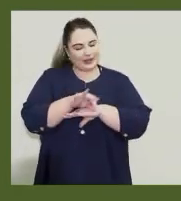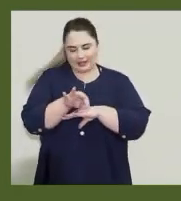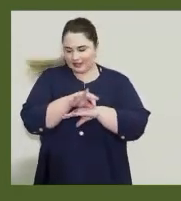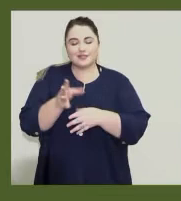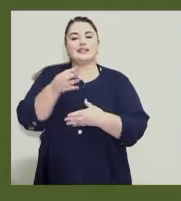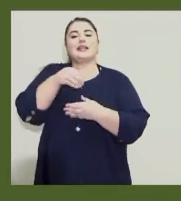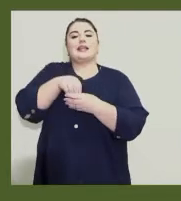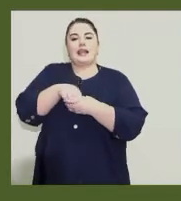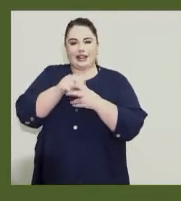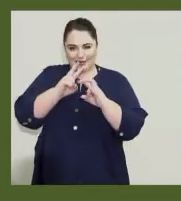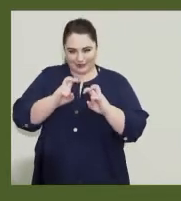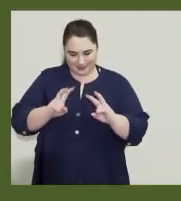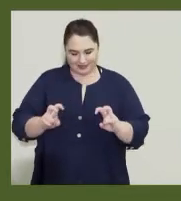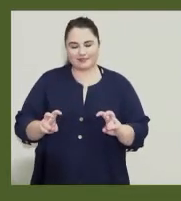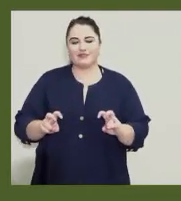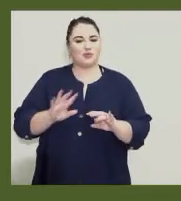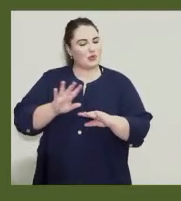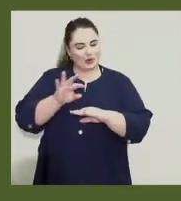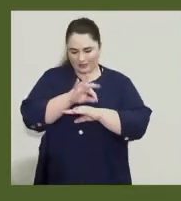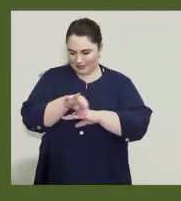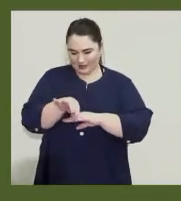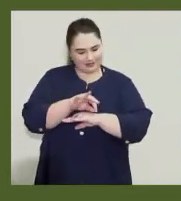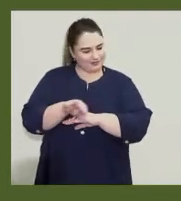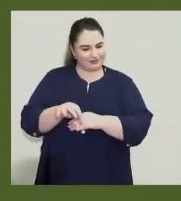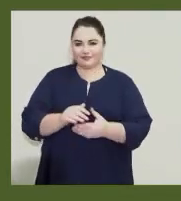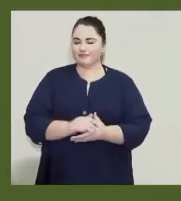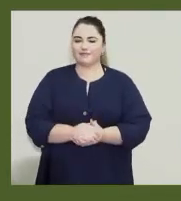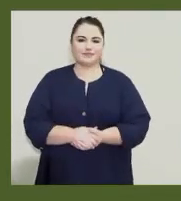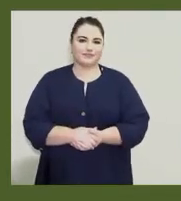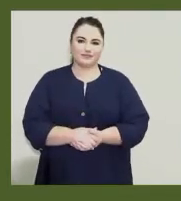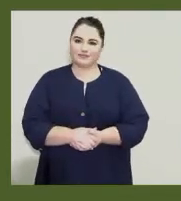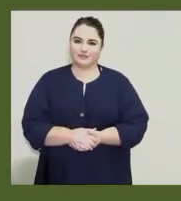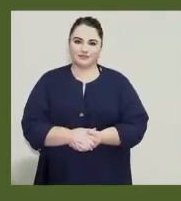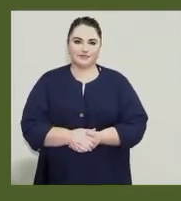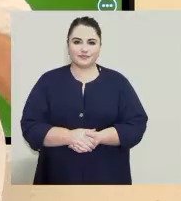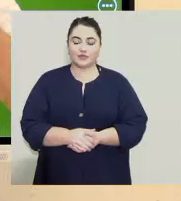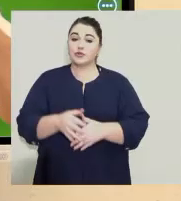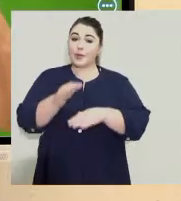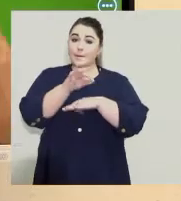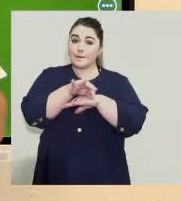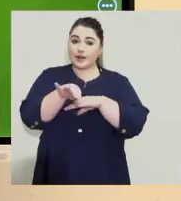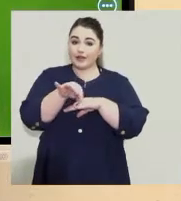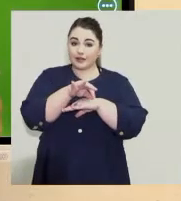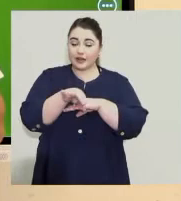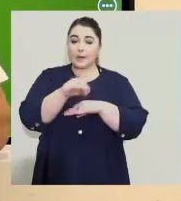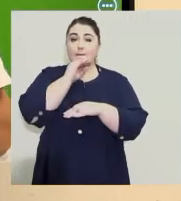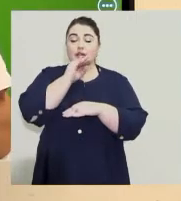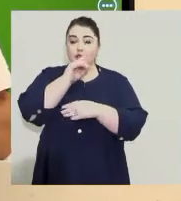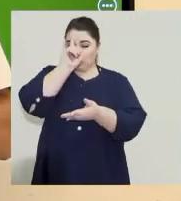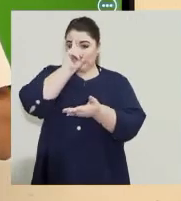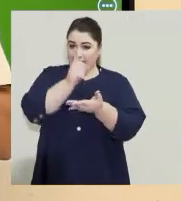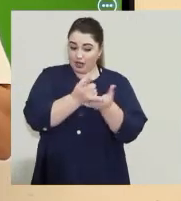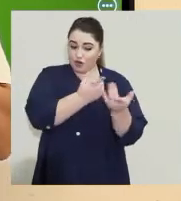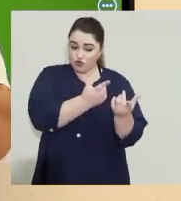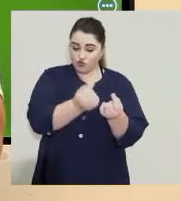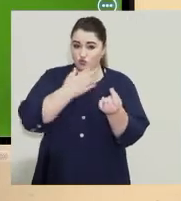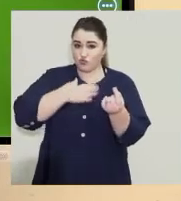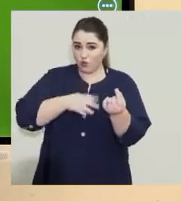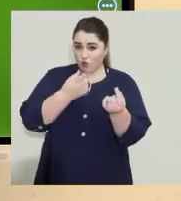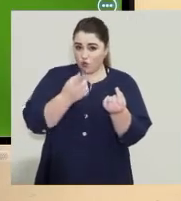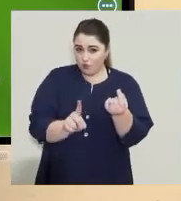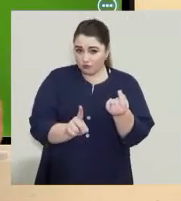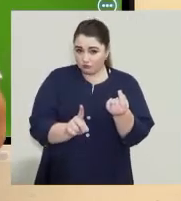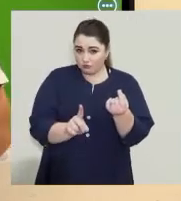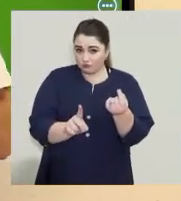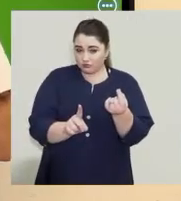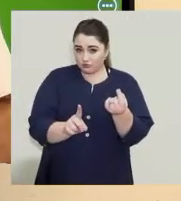experiment. So it's not part of planning. So planning is you decide what to do, and then you have to